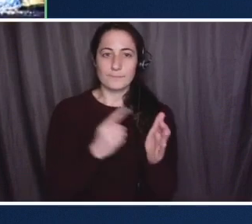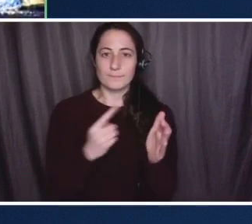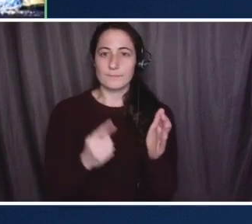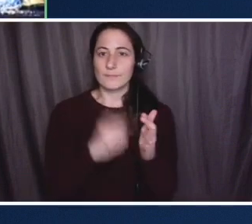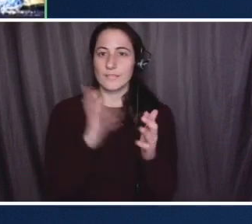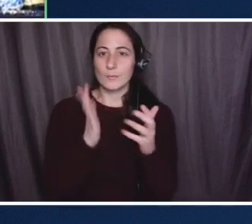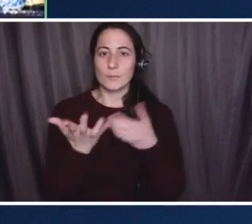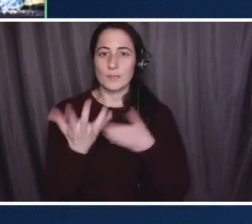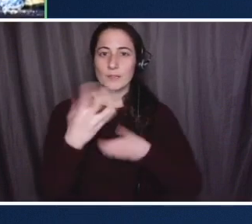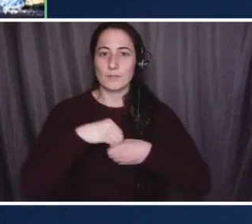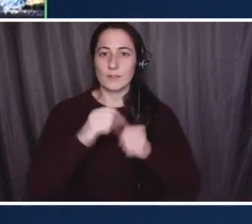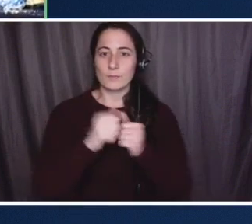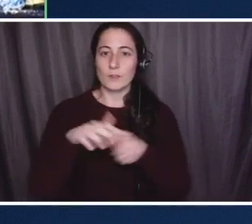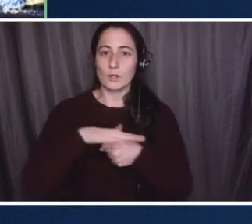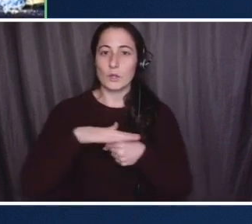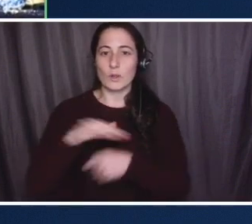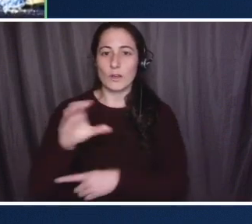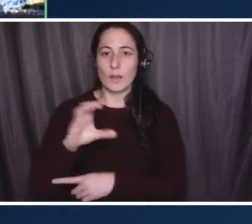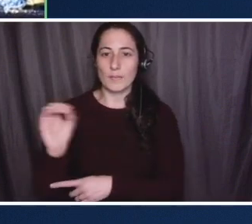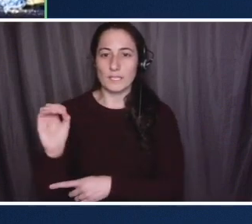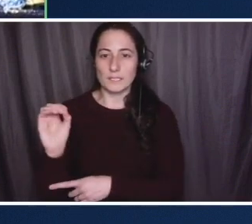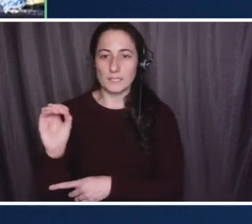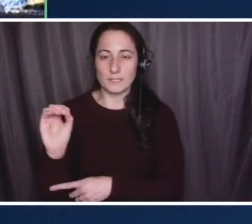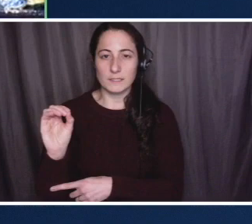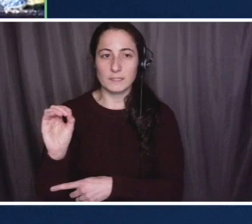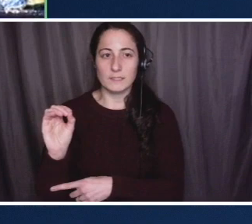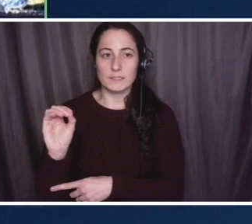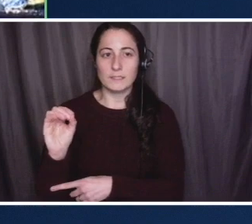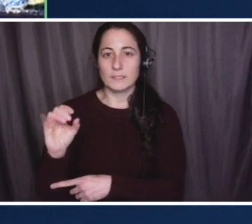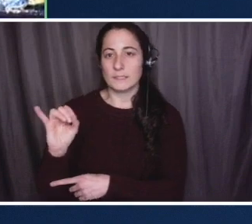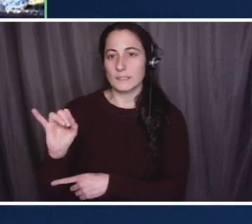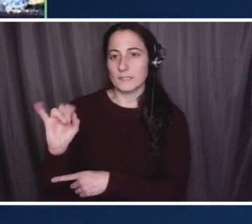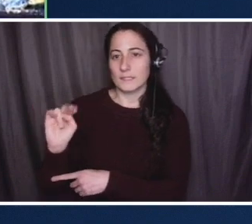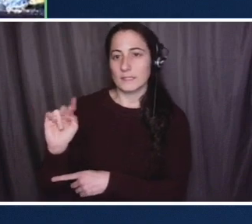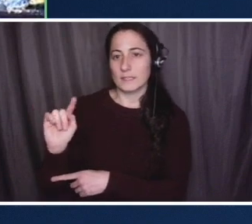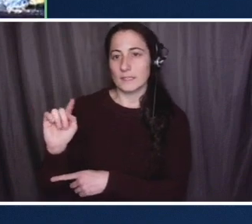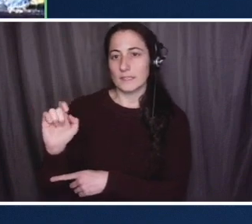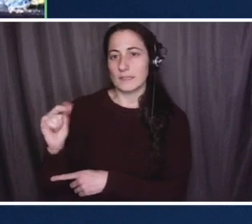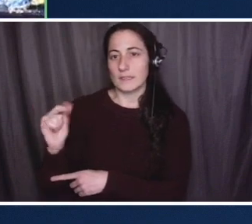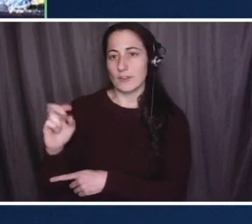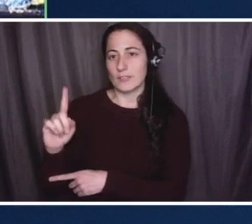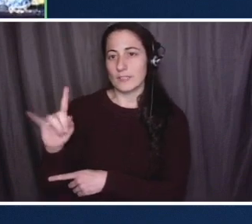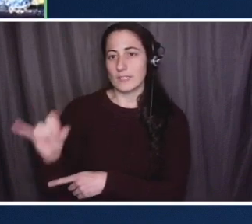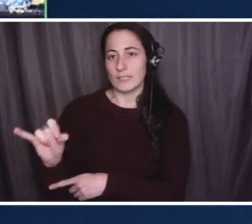local companies. So integrity pacts is something that